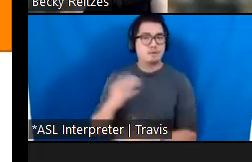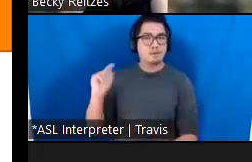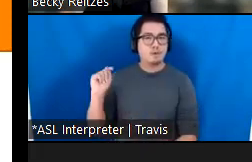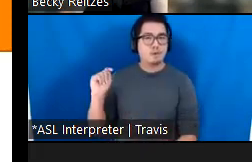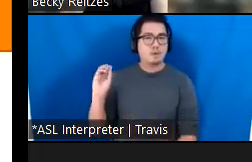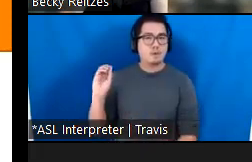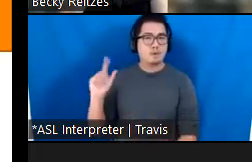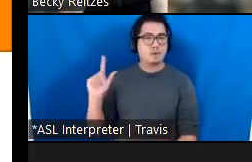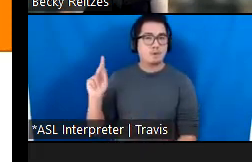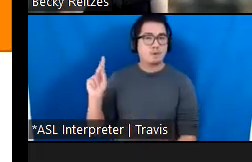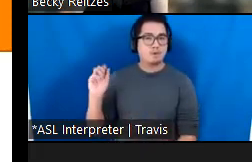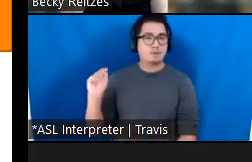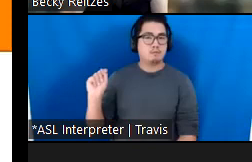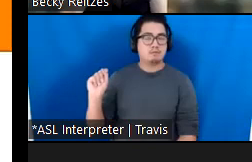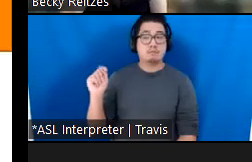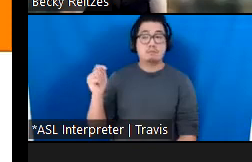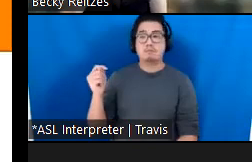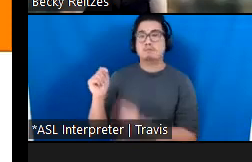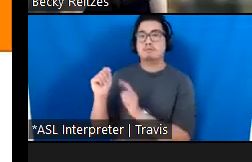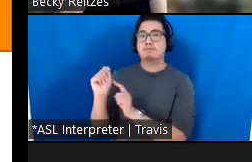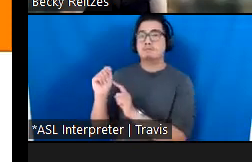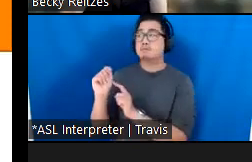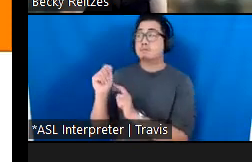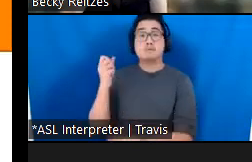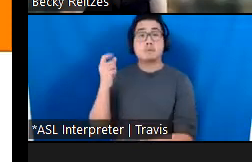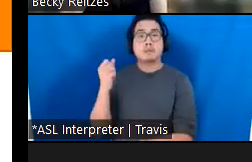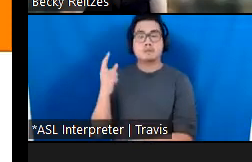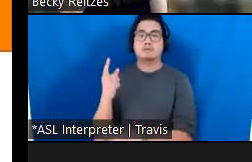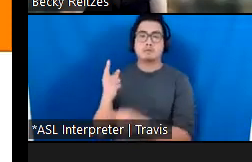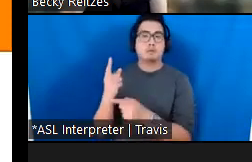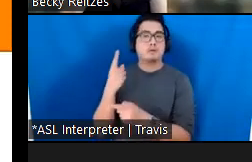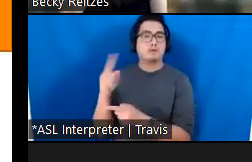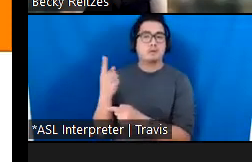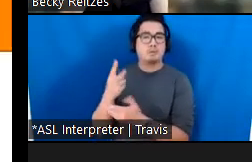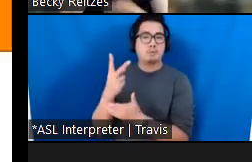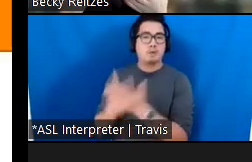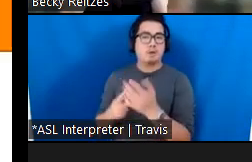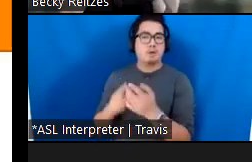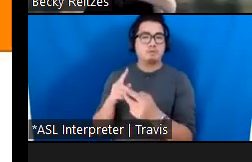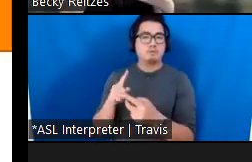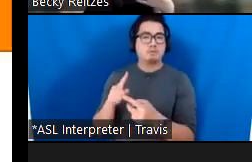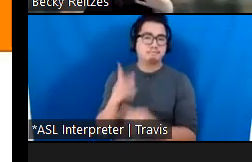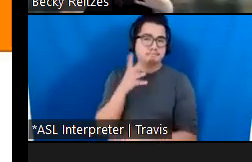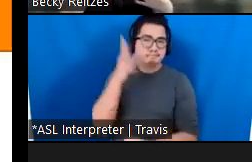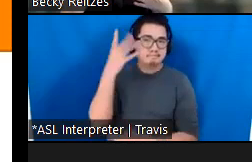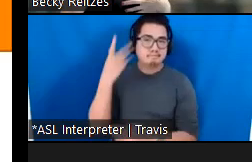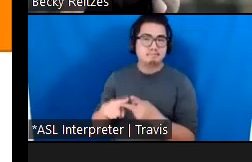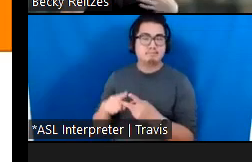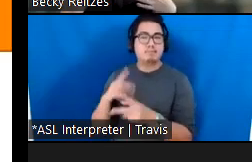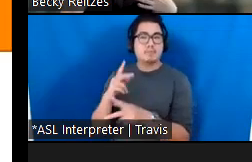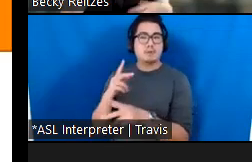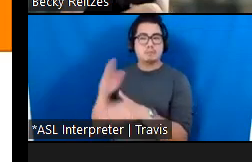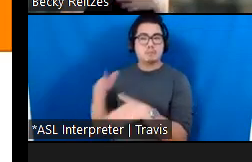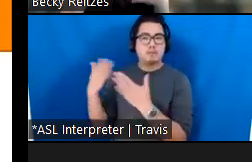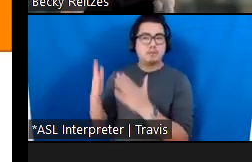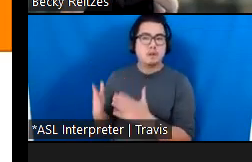for both parents and providers, but to help, like providers can help support and